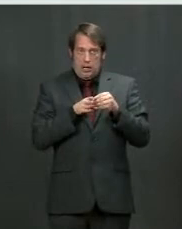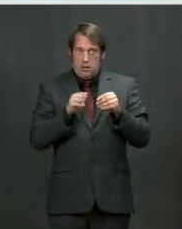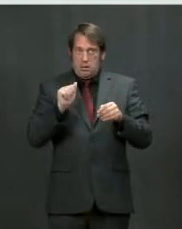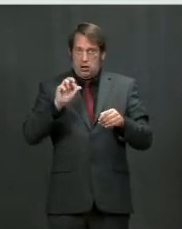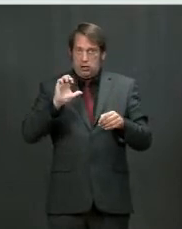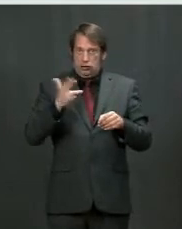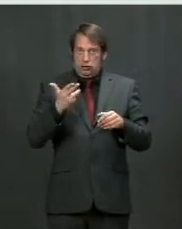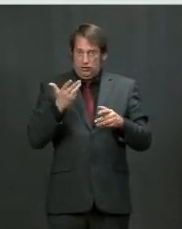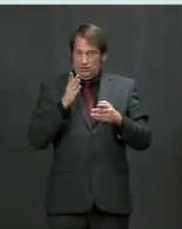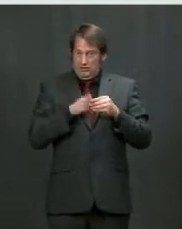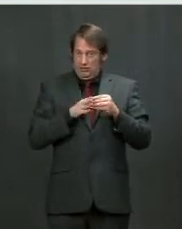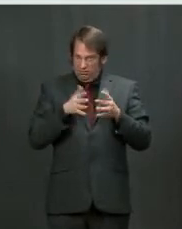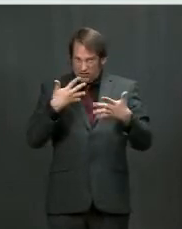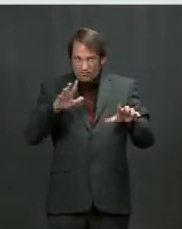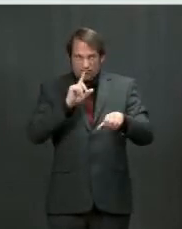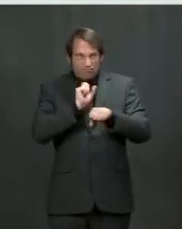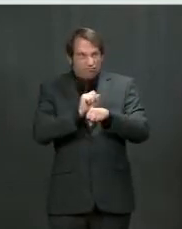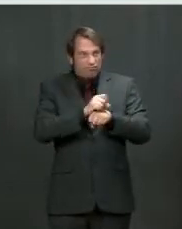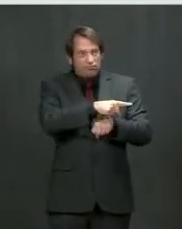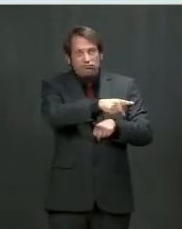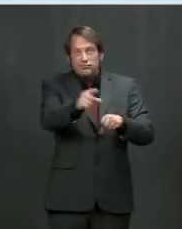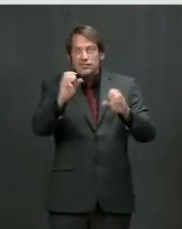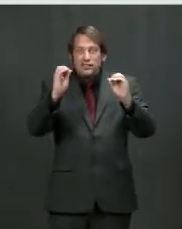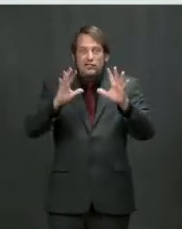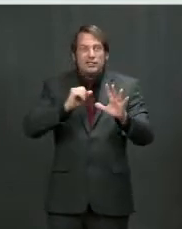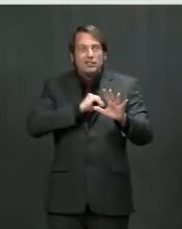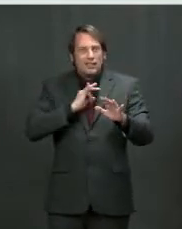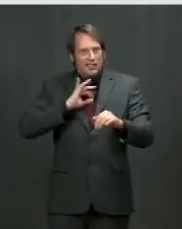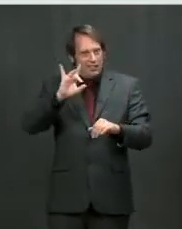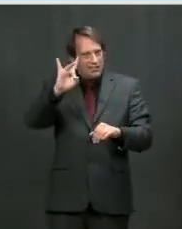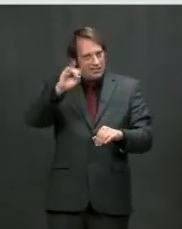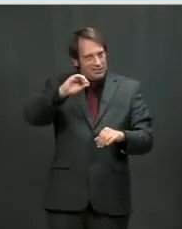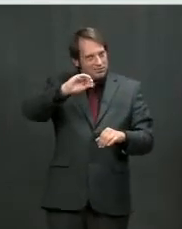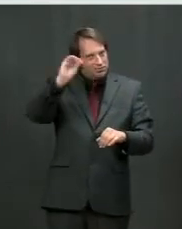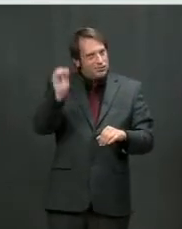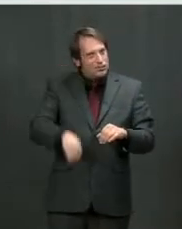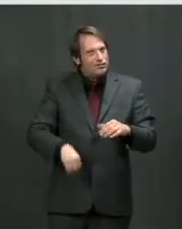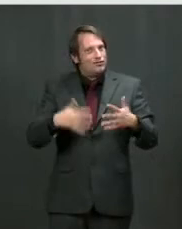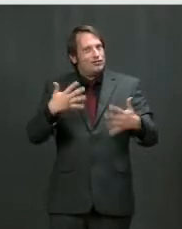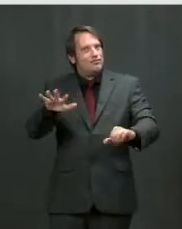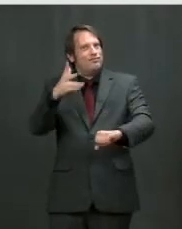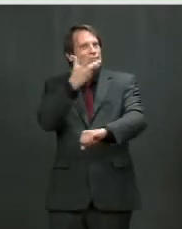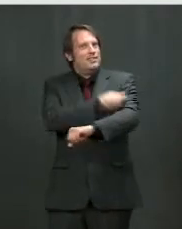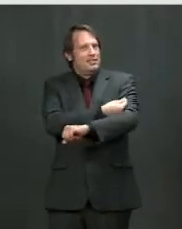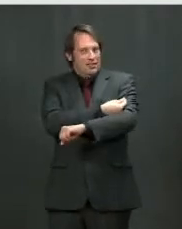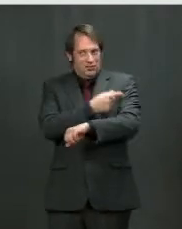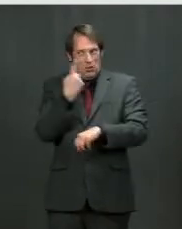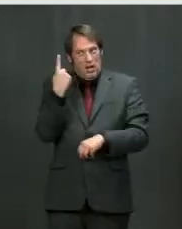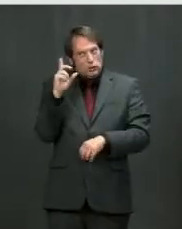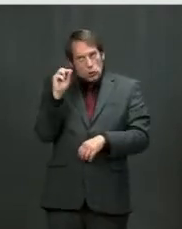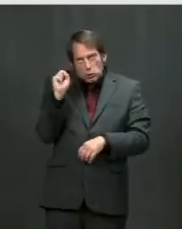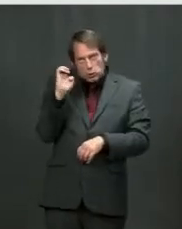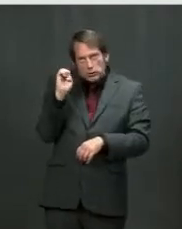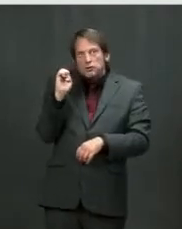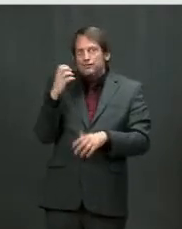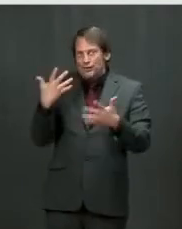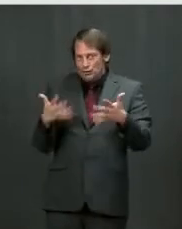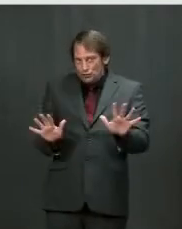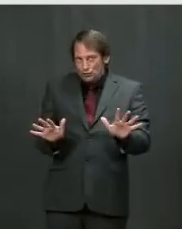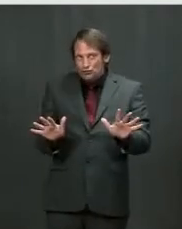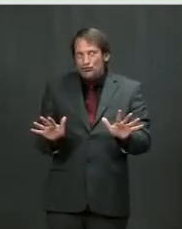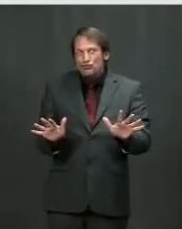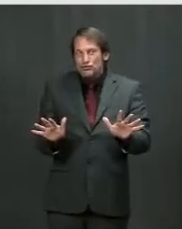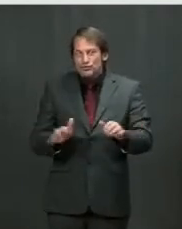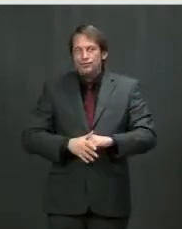staff, and childcare workers across this country had received at least one dose of a COVID-19 vaccine. That's nearly